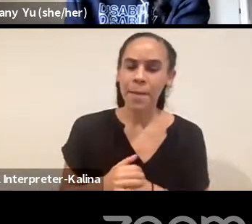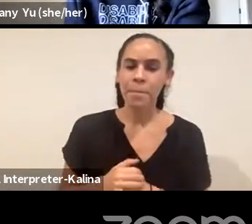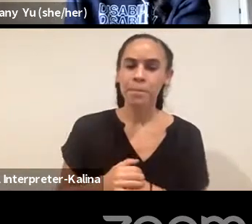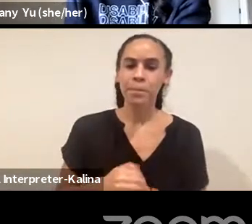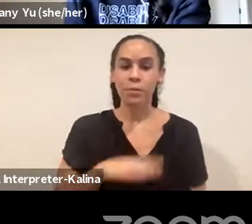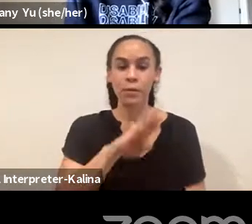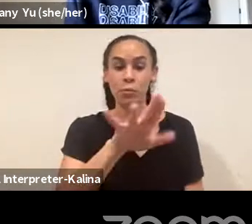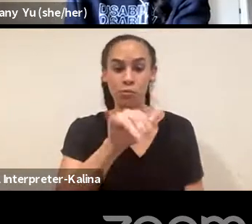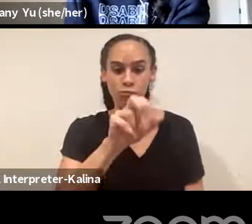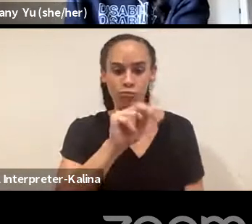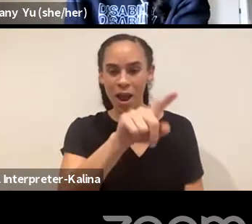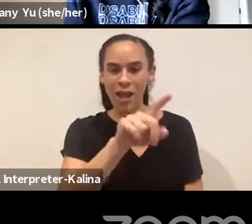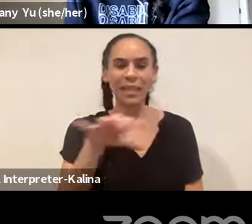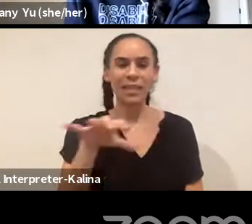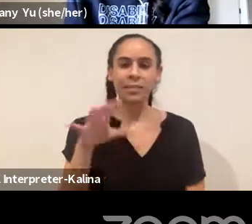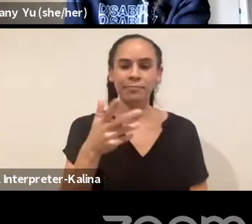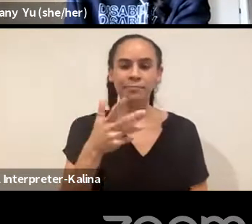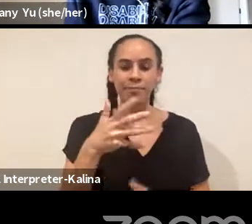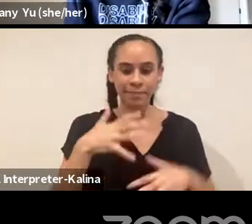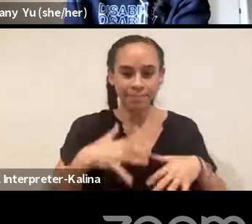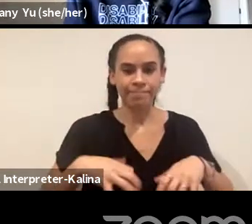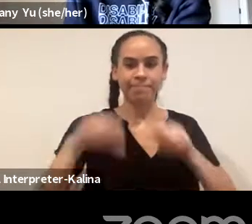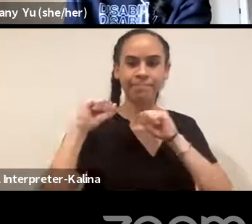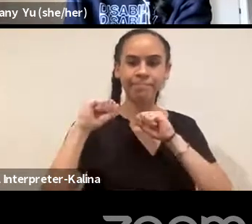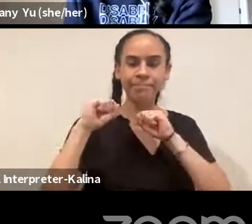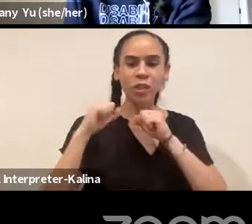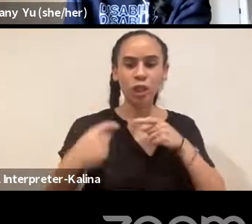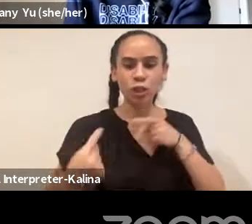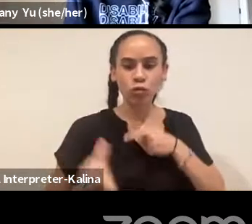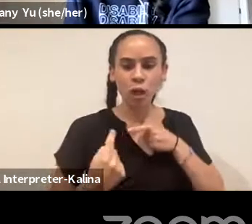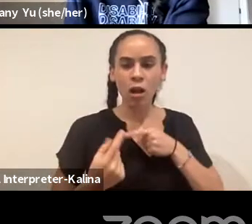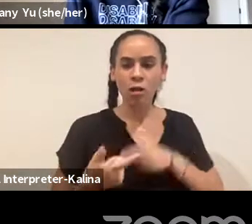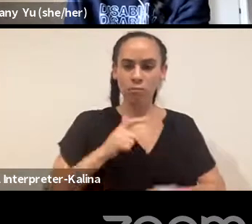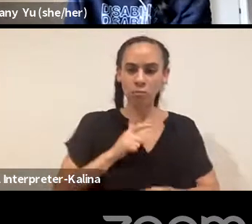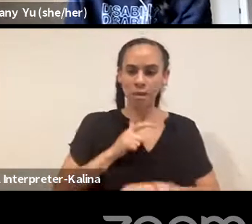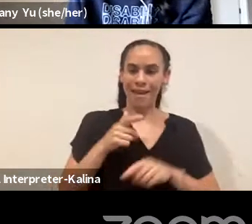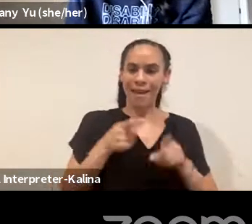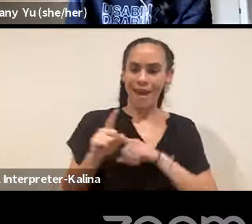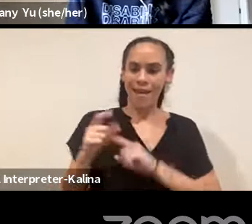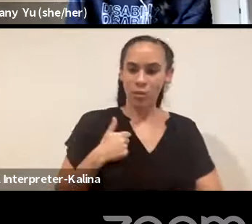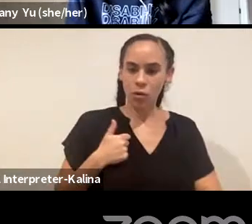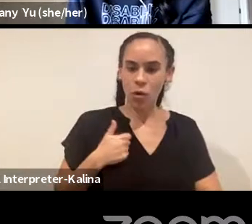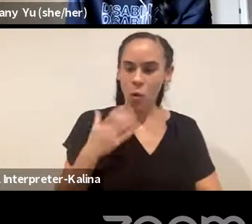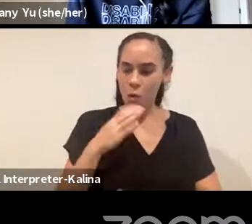Brian, taking the struggle on as our own and standing up and speaking up even when it's